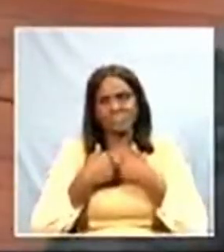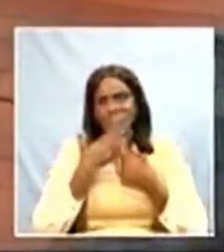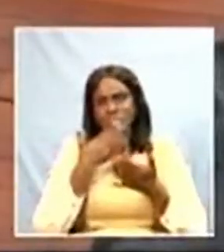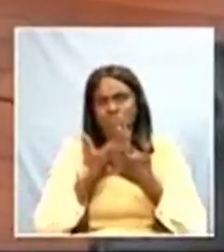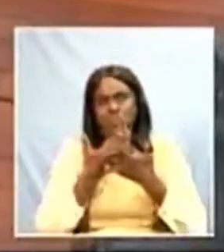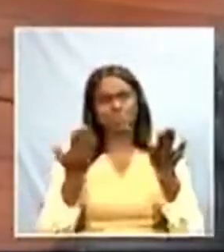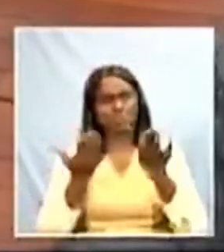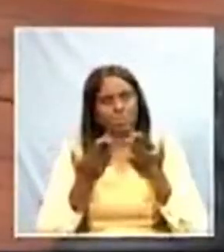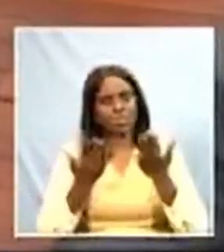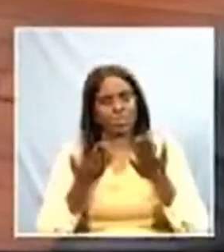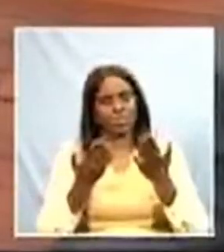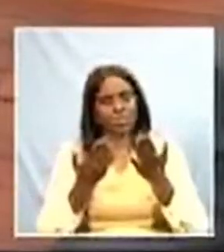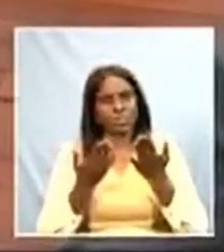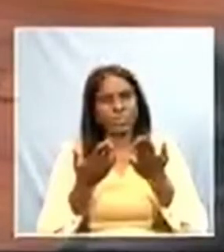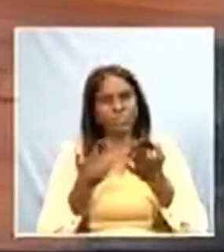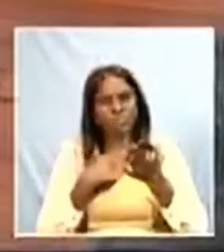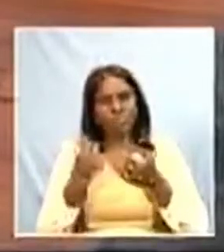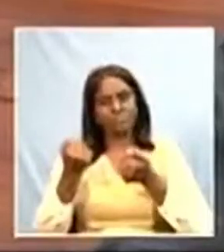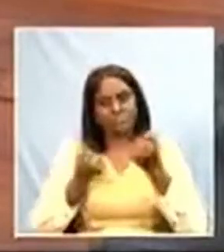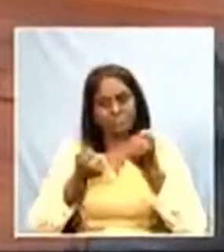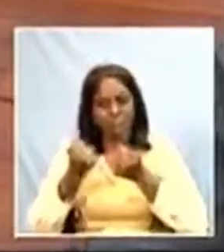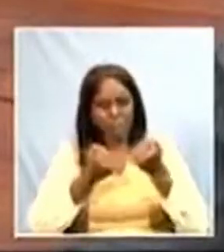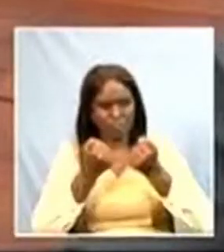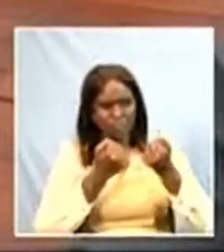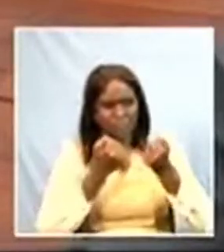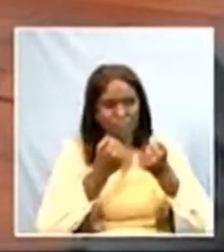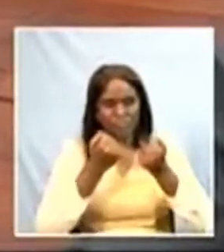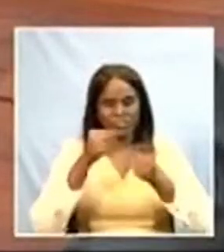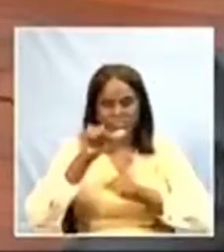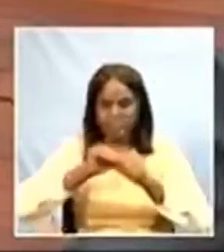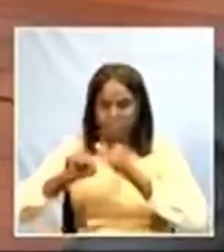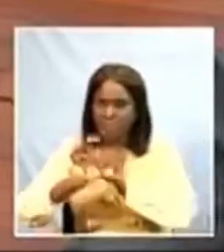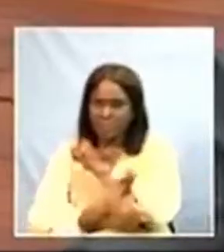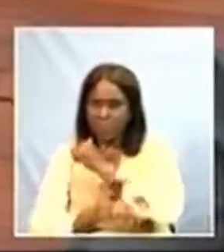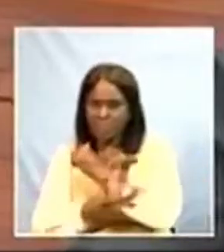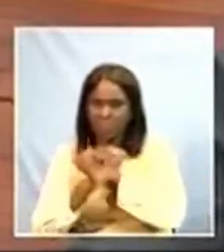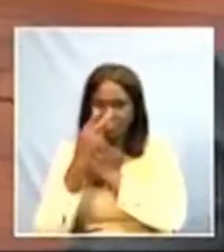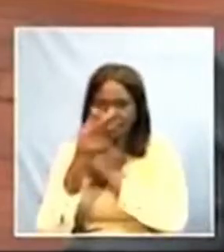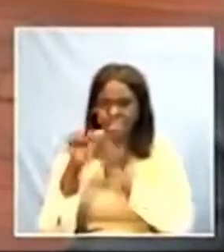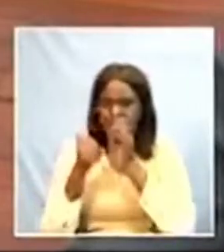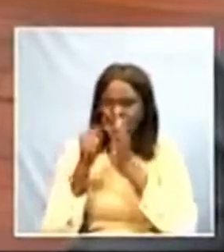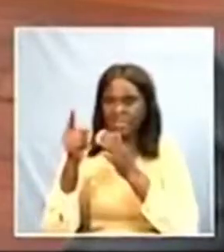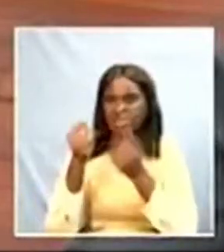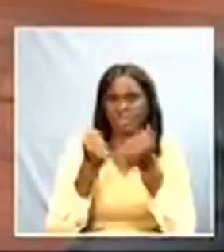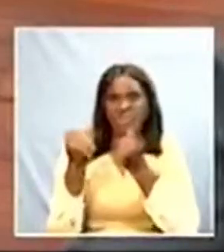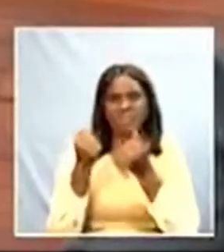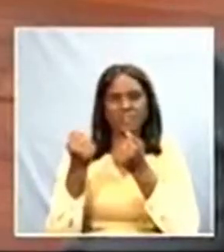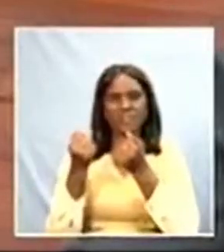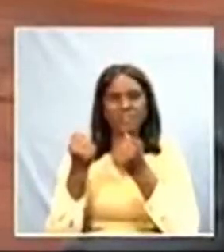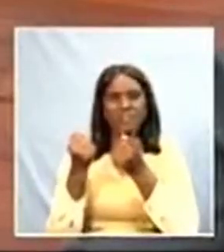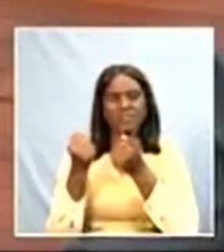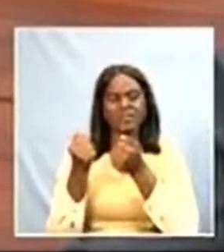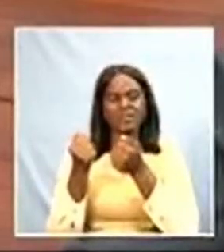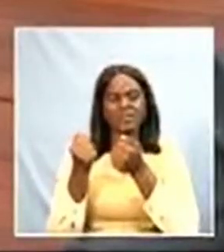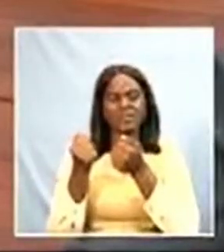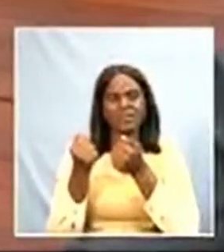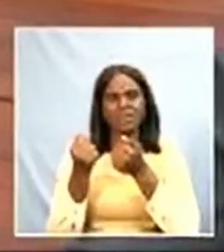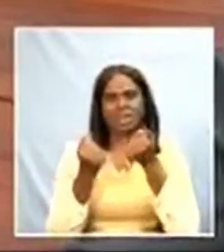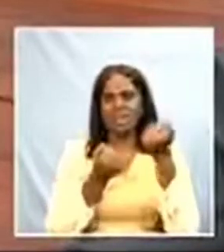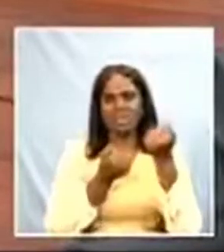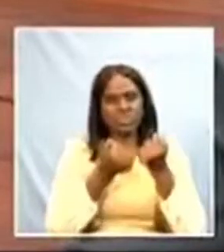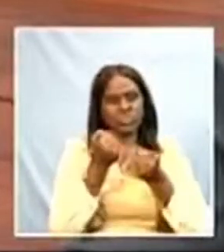uncomfortable when I drive around this country, Chairman. I see how these vehicles struggle to pull on these